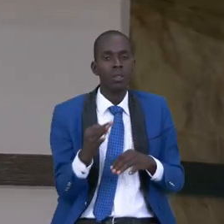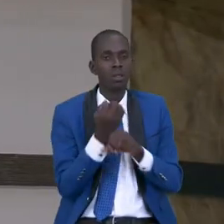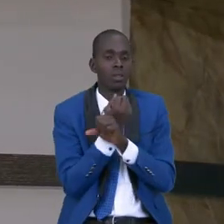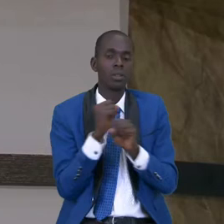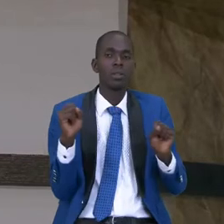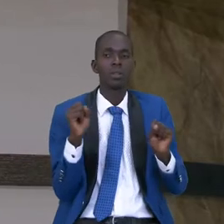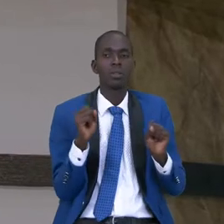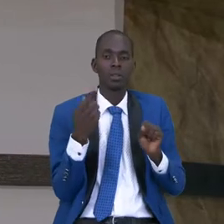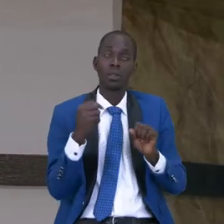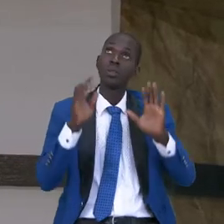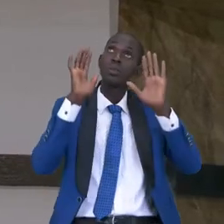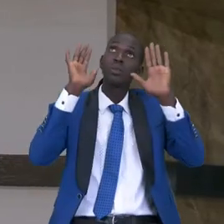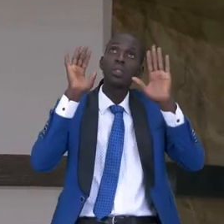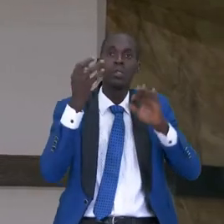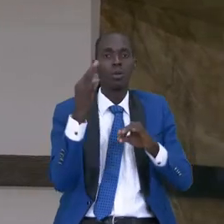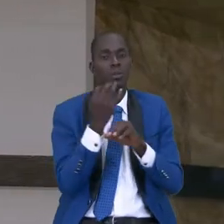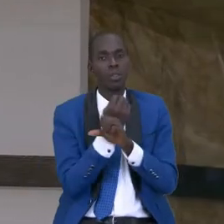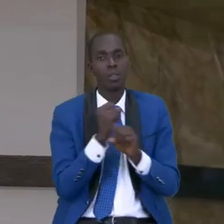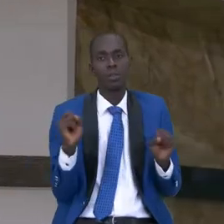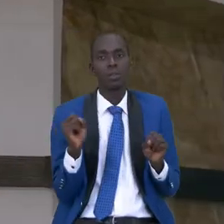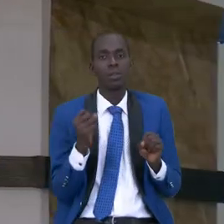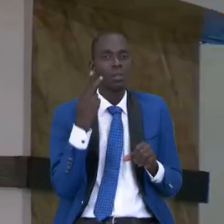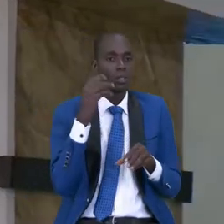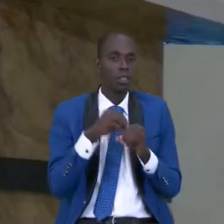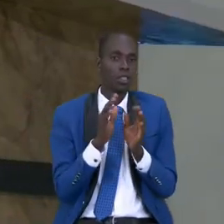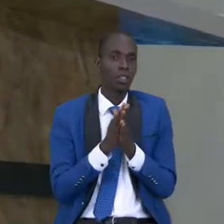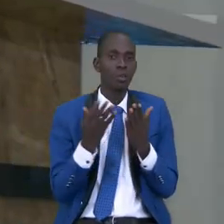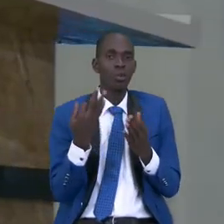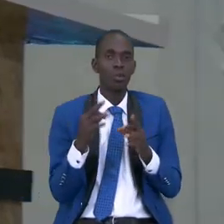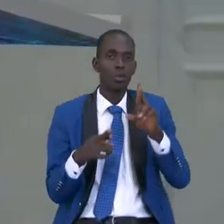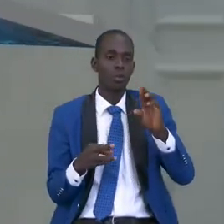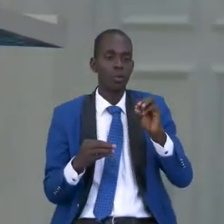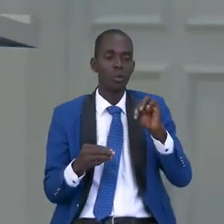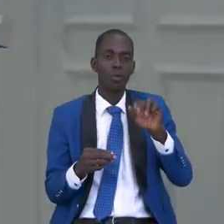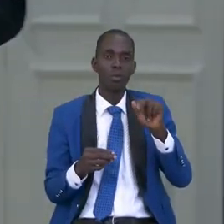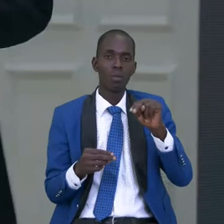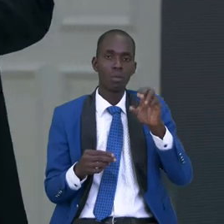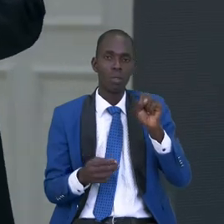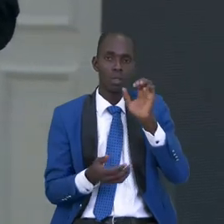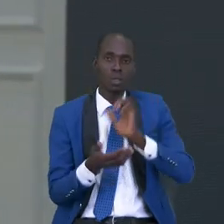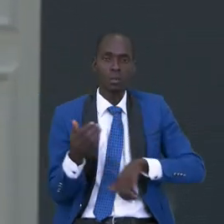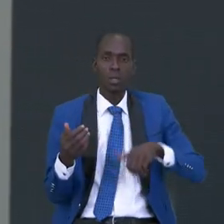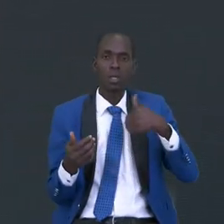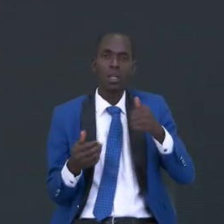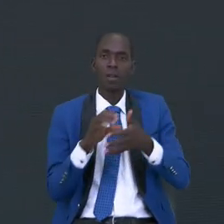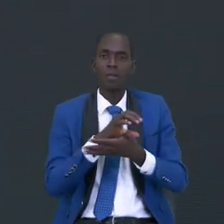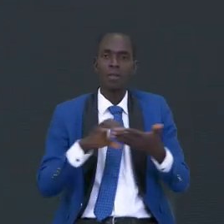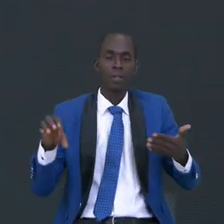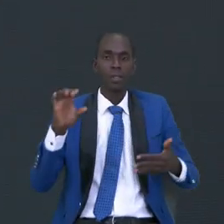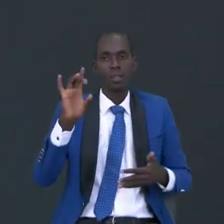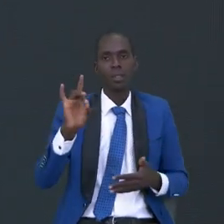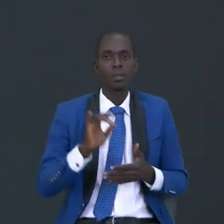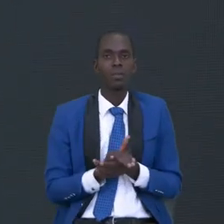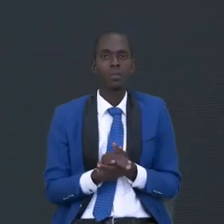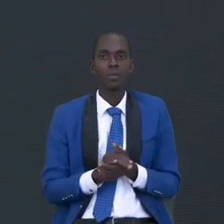salvation. The wonder of salvation. In Romans chapter 10, and I'm reading from verse